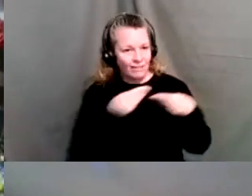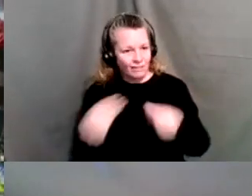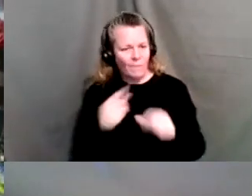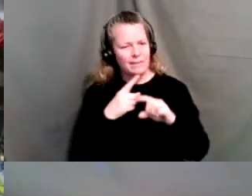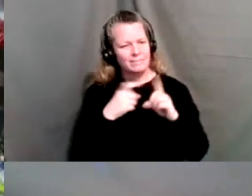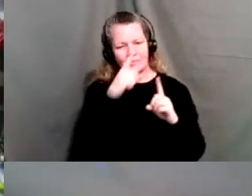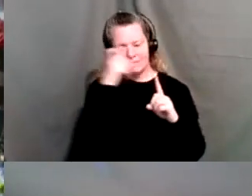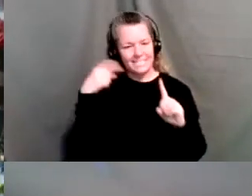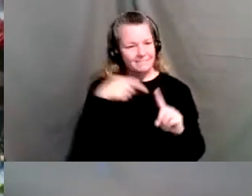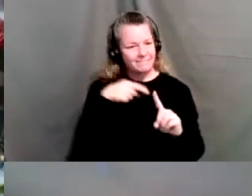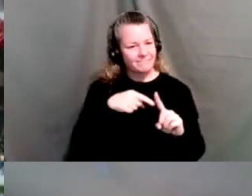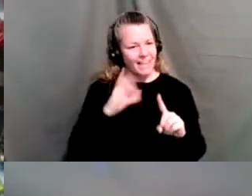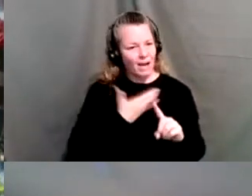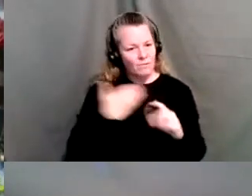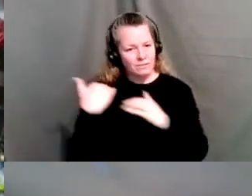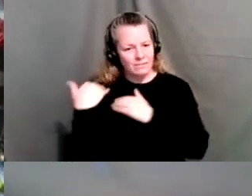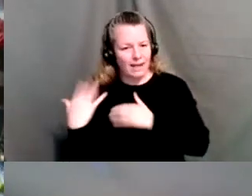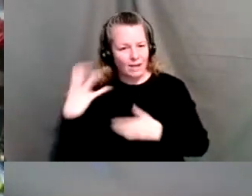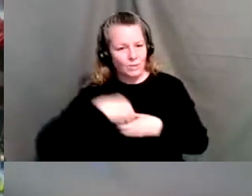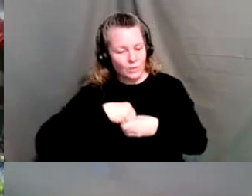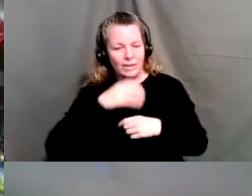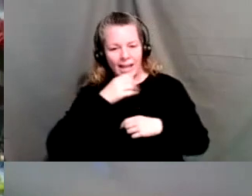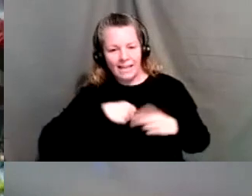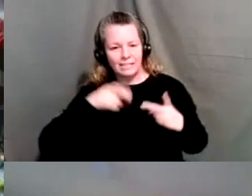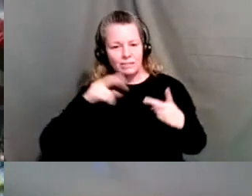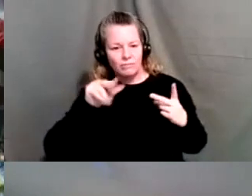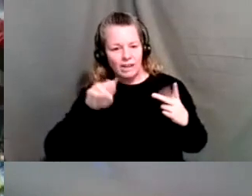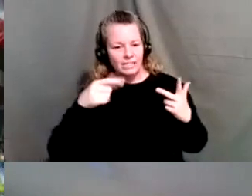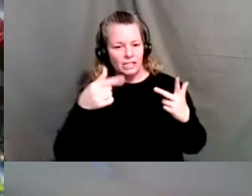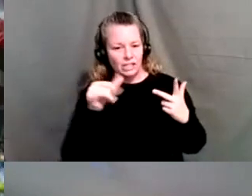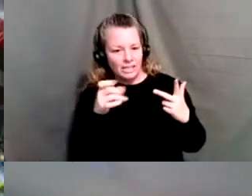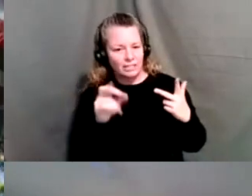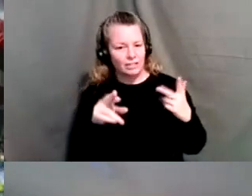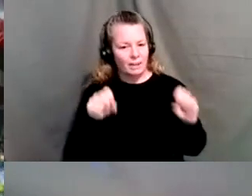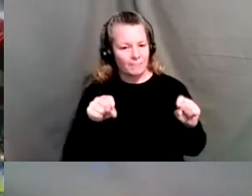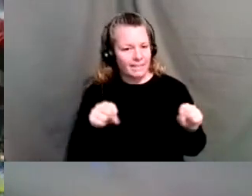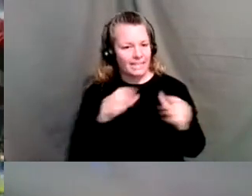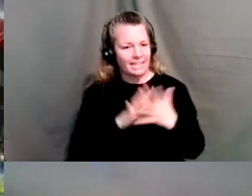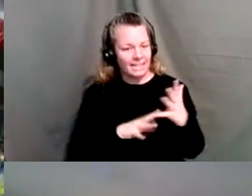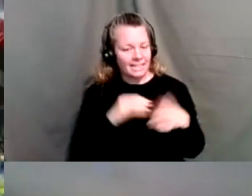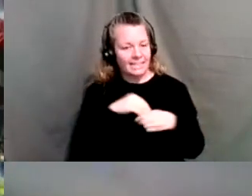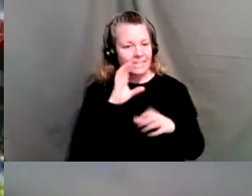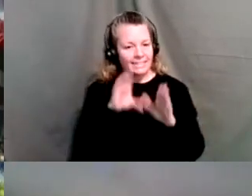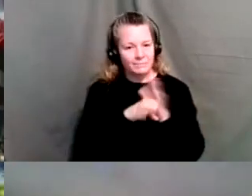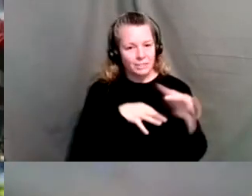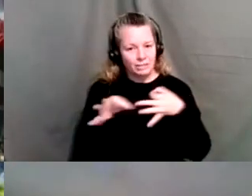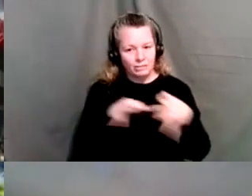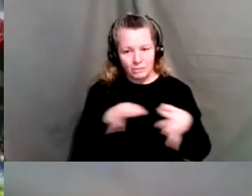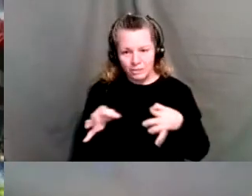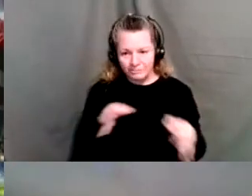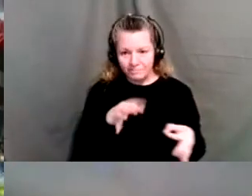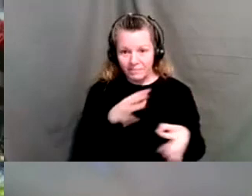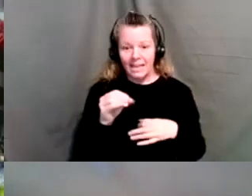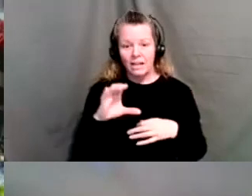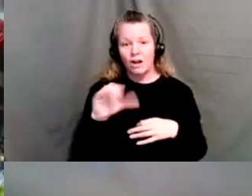to include things like age, race, gender, ability in image description? And Carlene, I